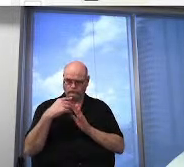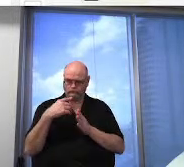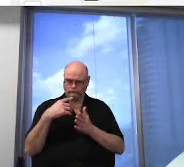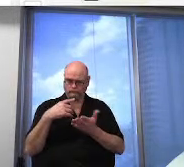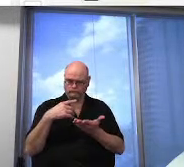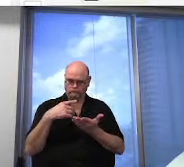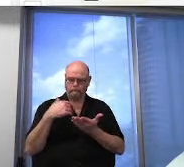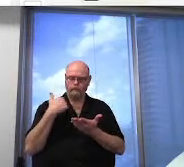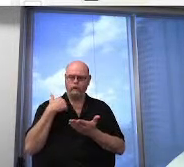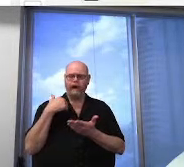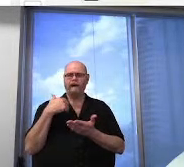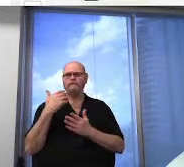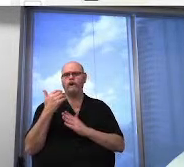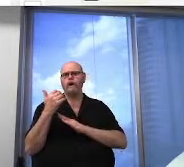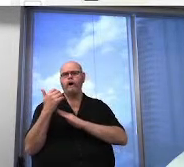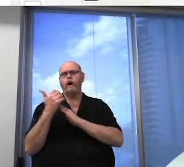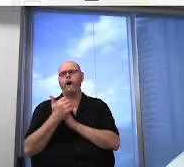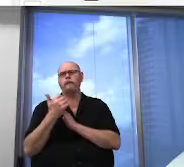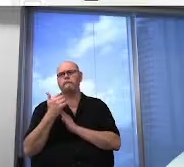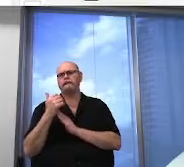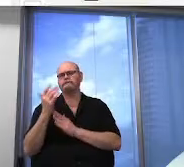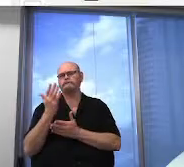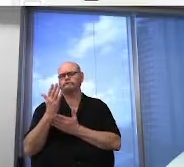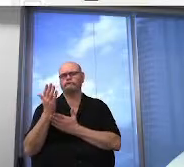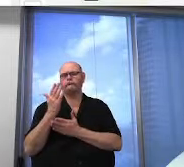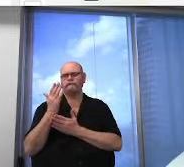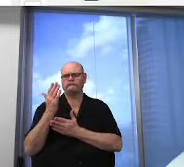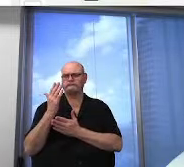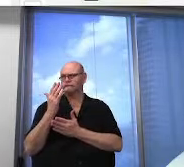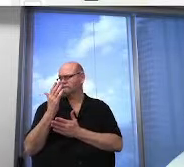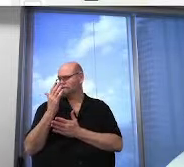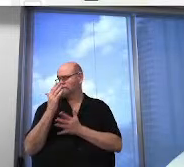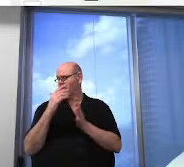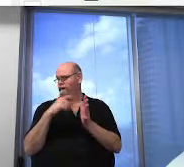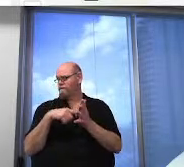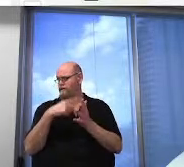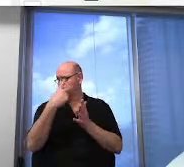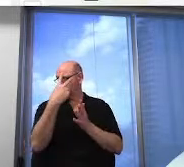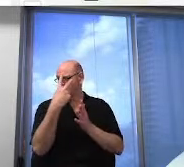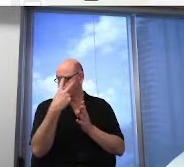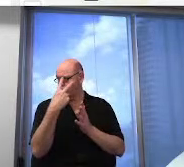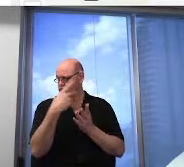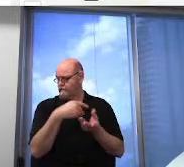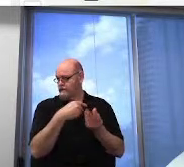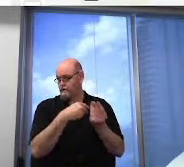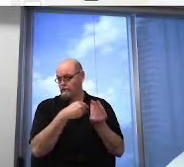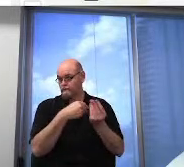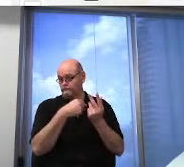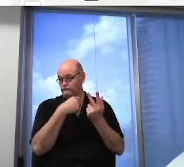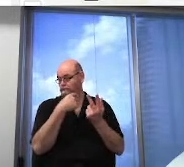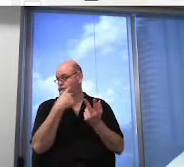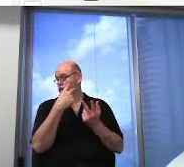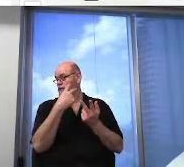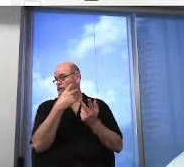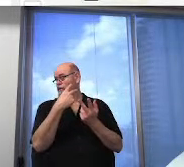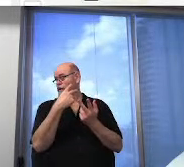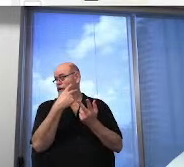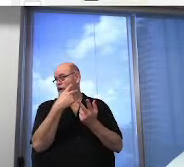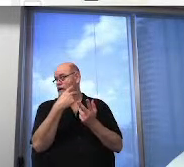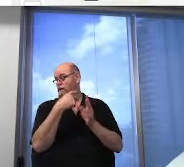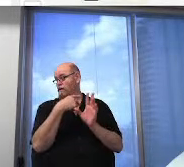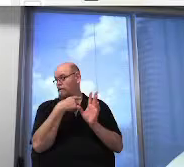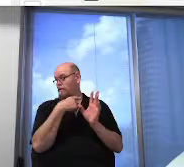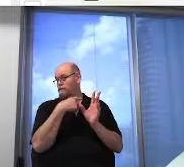I'm referring to. We have out-of-service equipment at a substation, and I'll use my hands with it. You got 2 feeders, right? Current condition of the